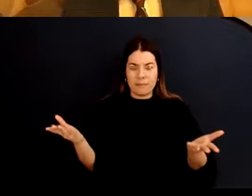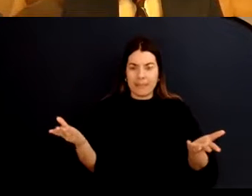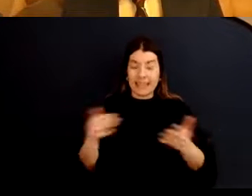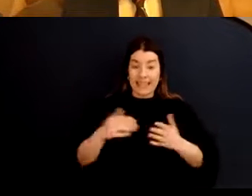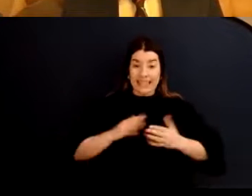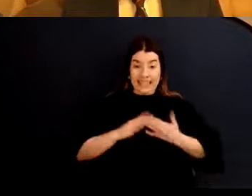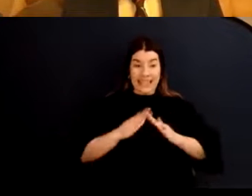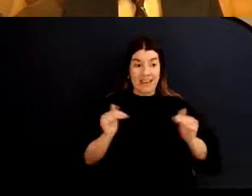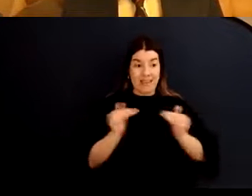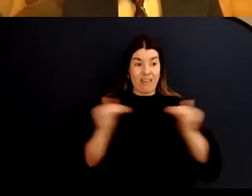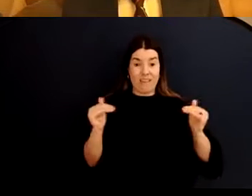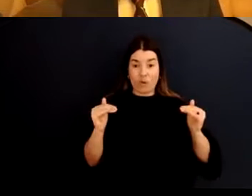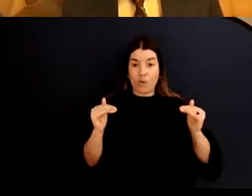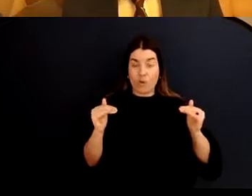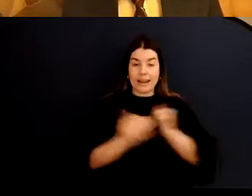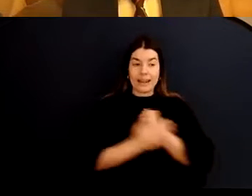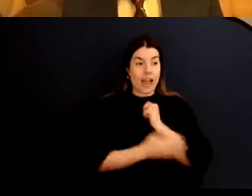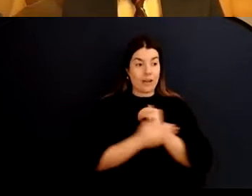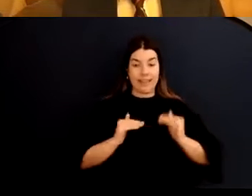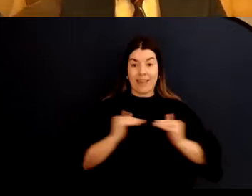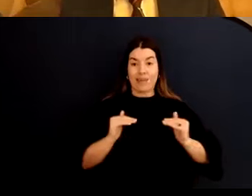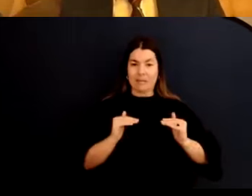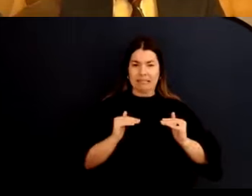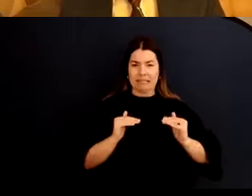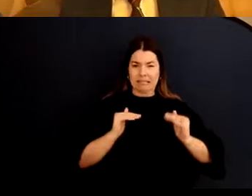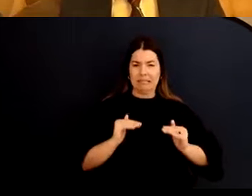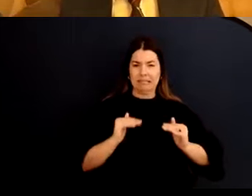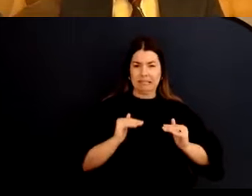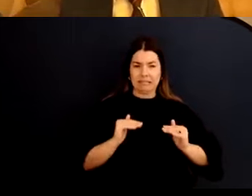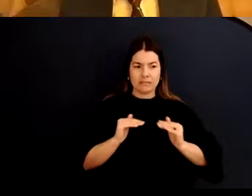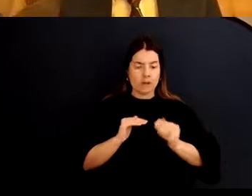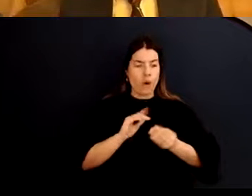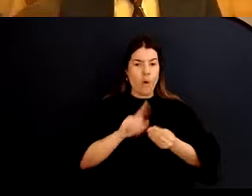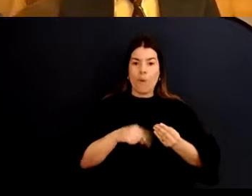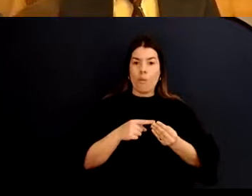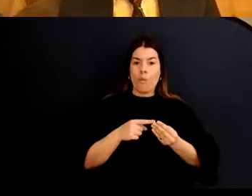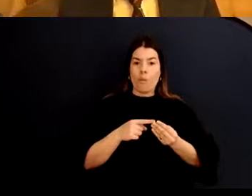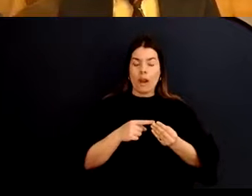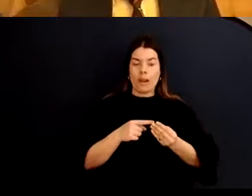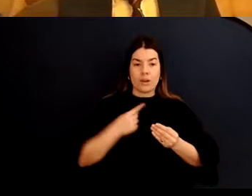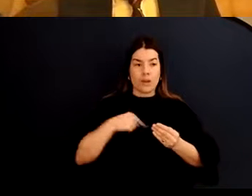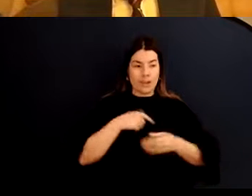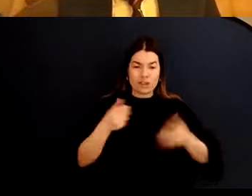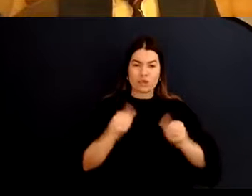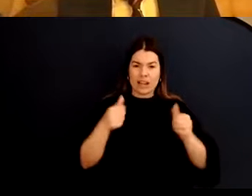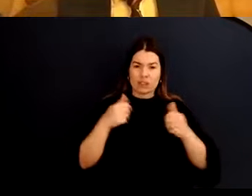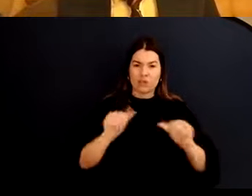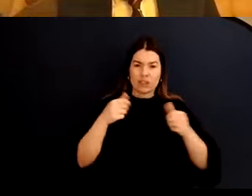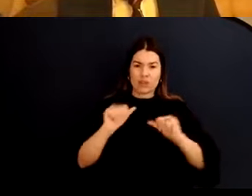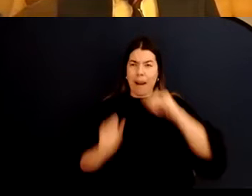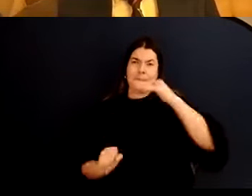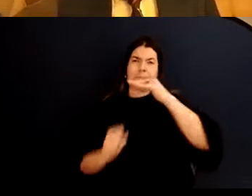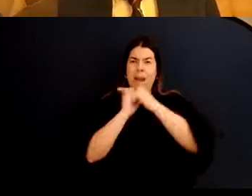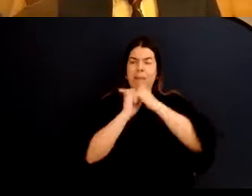level or maybe at the county level, because every time we try to do something there, we're stopped at the state level.